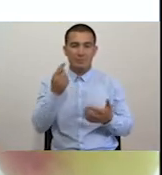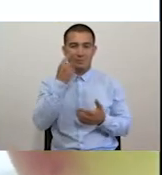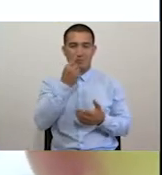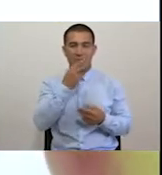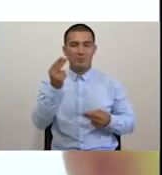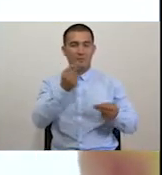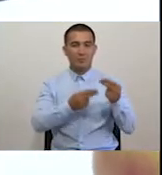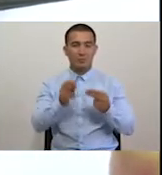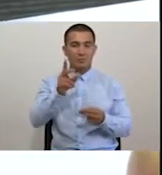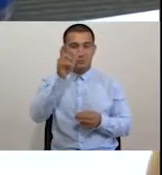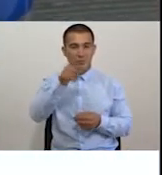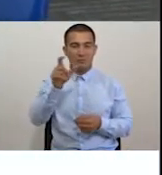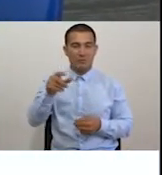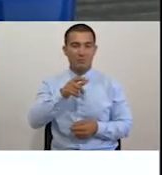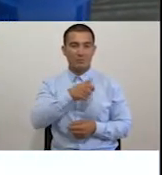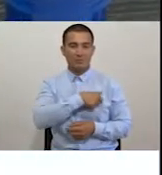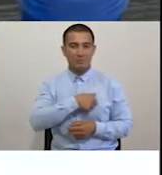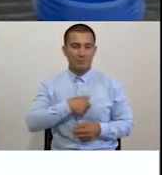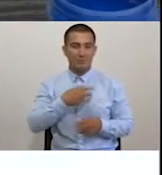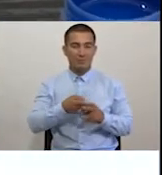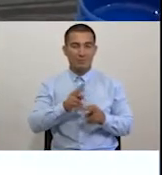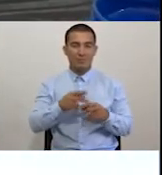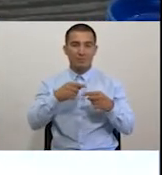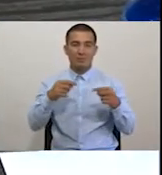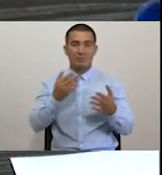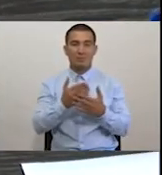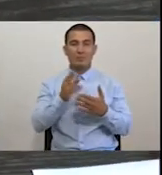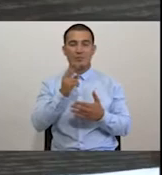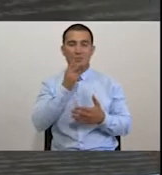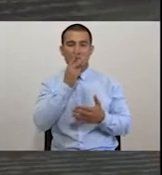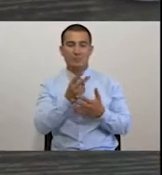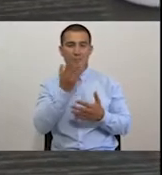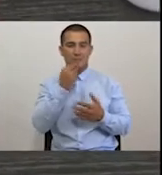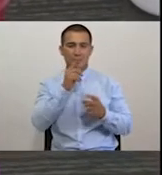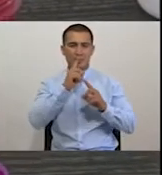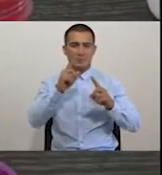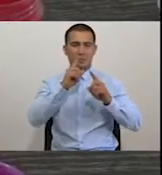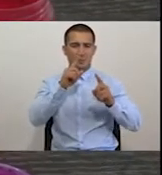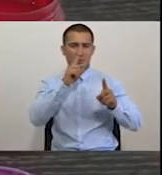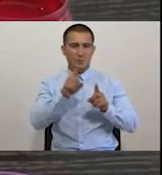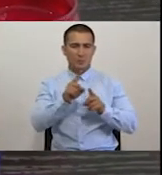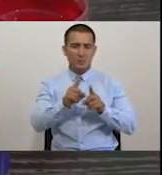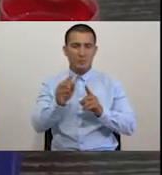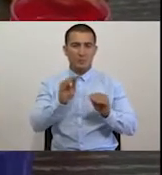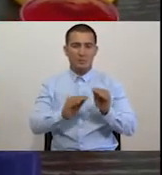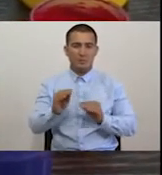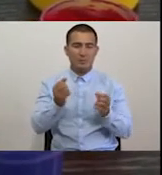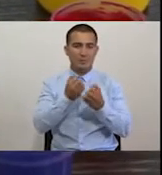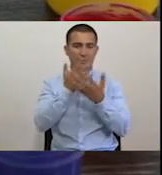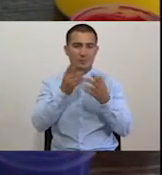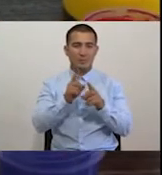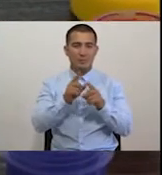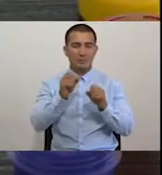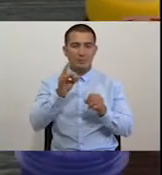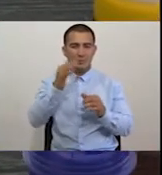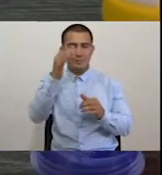bor, ya'ni ranglarni turlicha ko'radi. Men misol uchun mana bu ranglarni ko'rayapman. Yorug' qismlarda, biroz